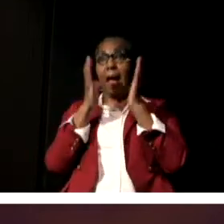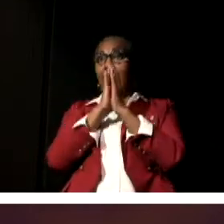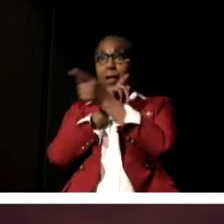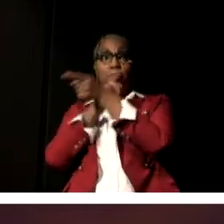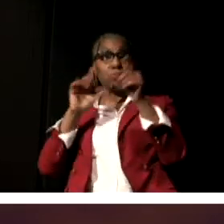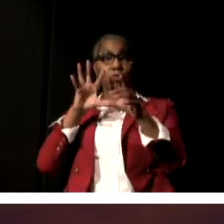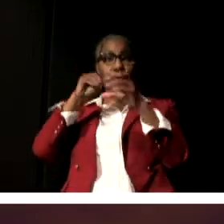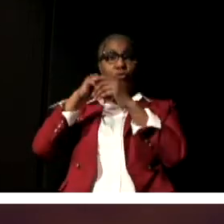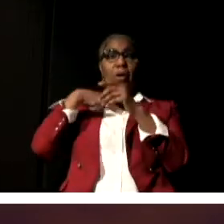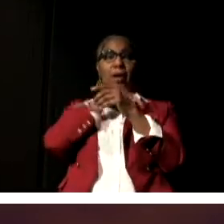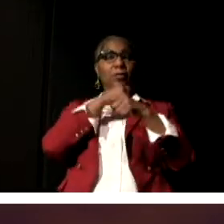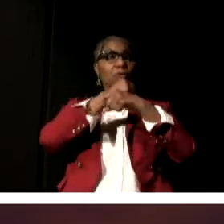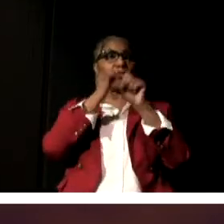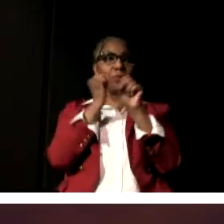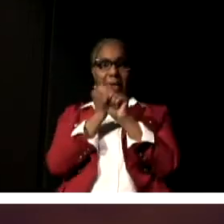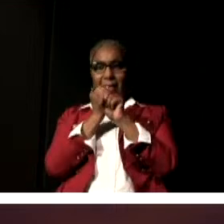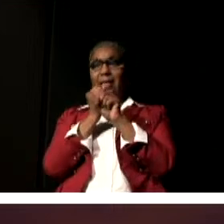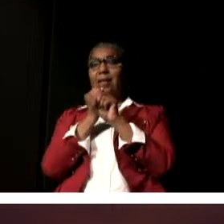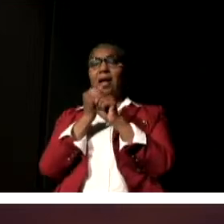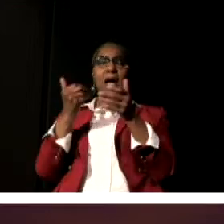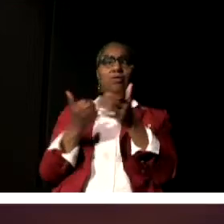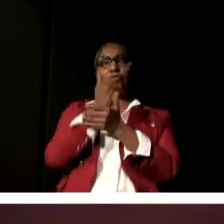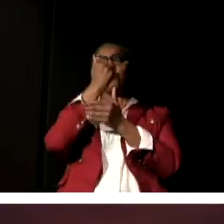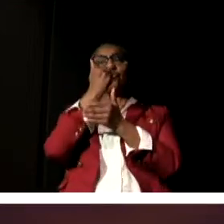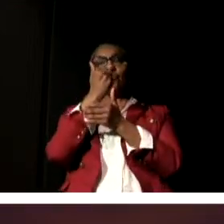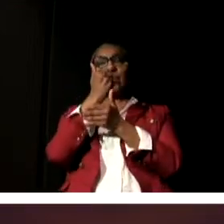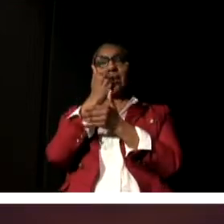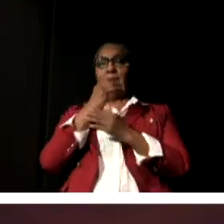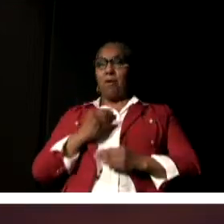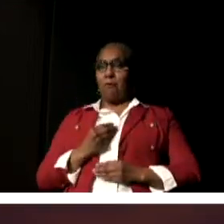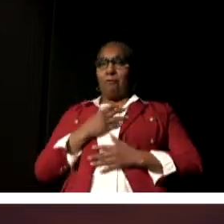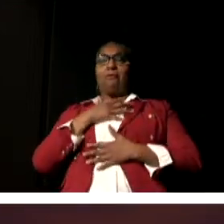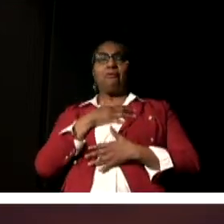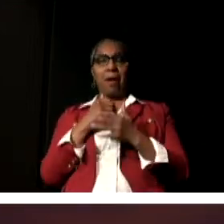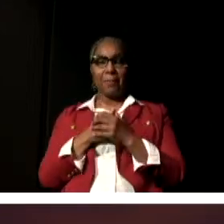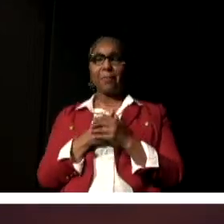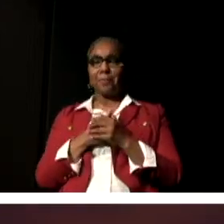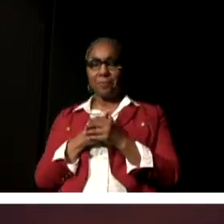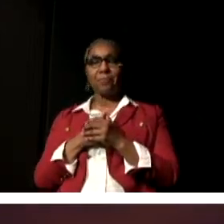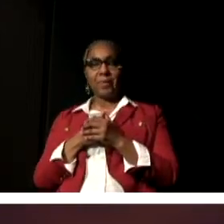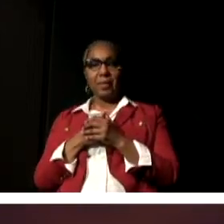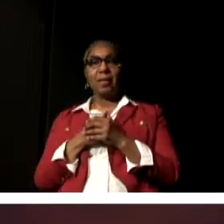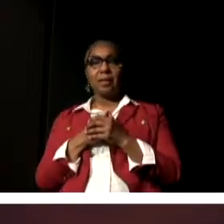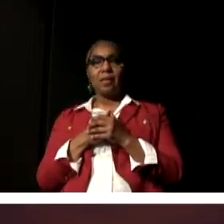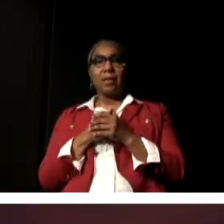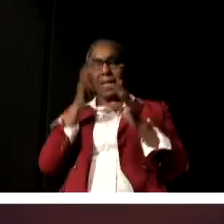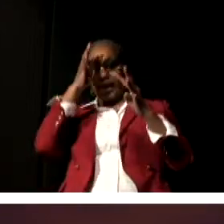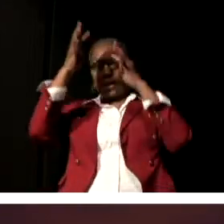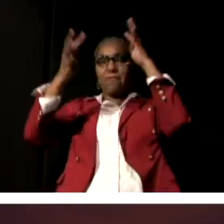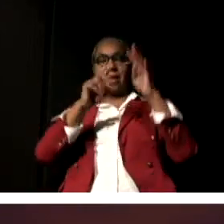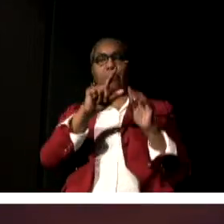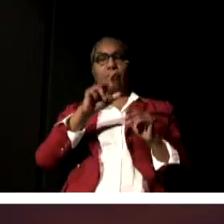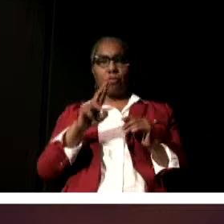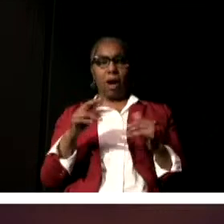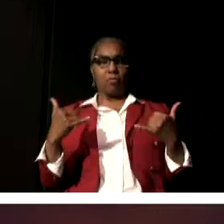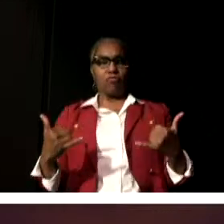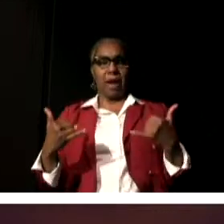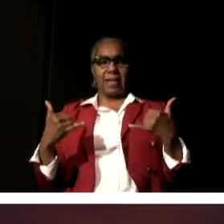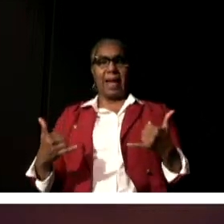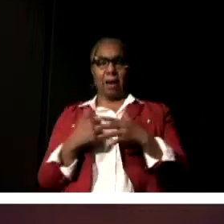to join us in creating a new resurgent and innovative Little Rock right